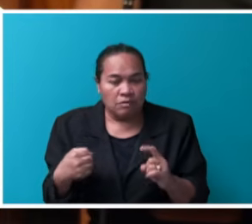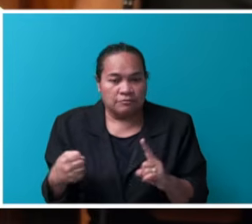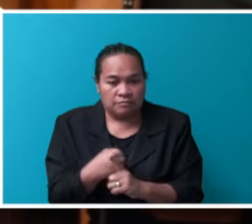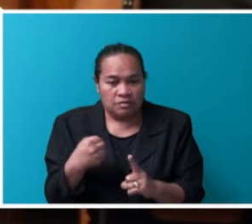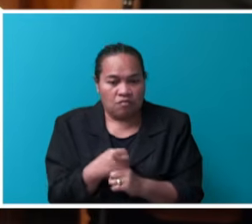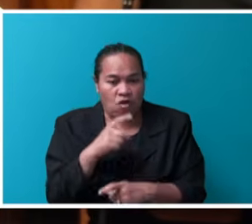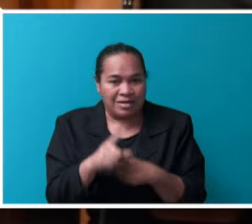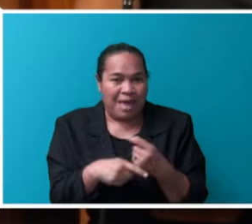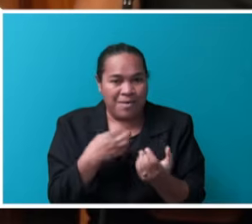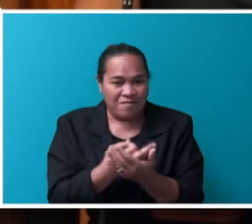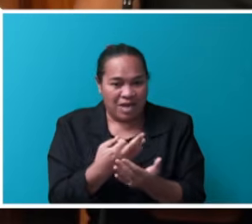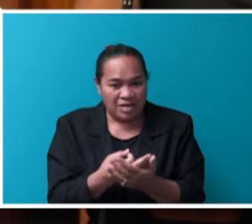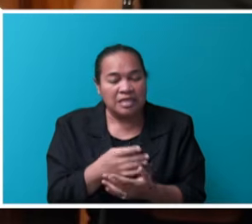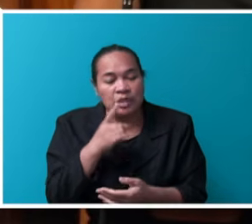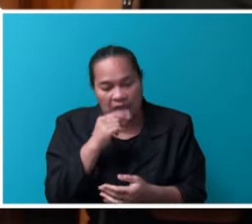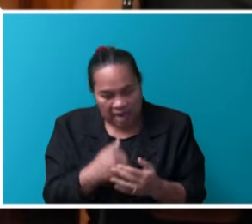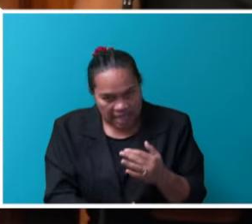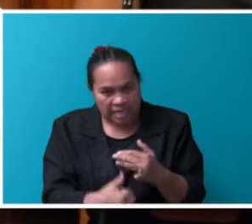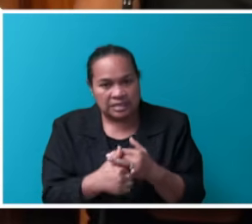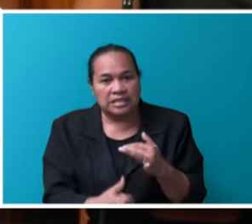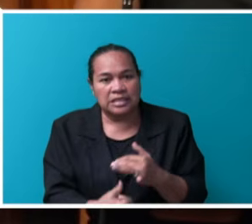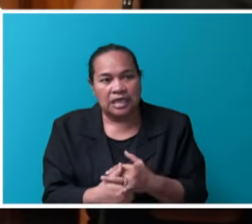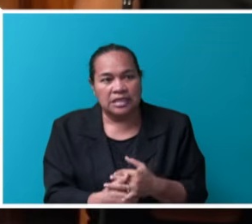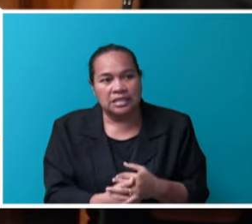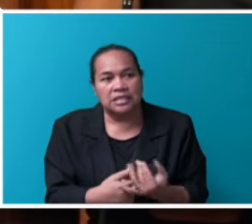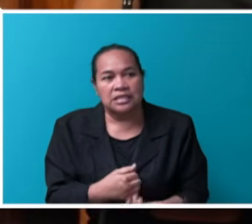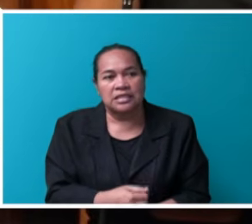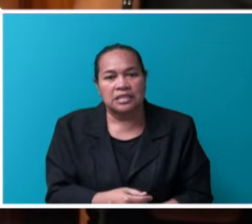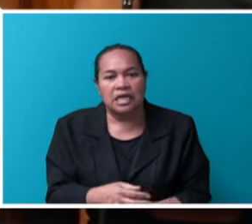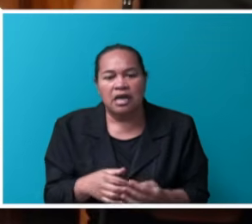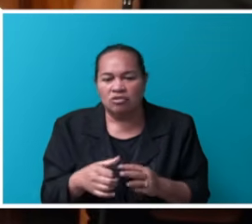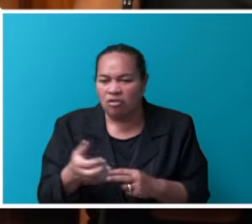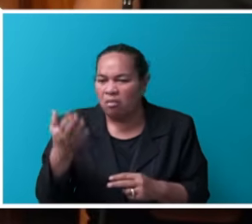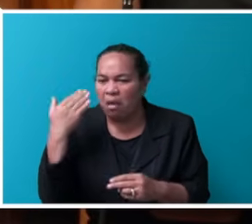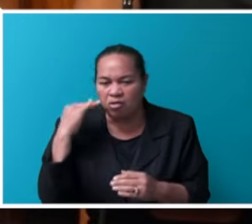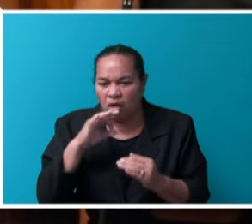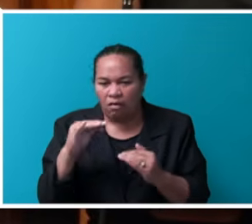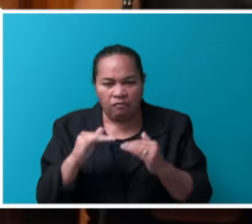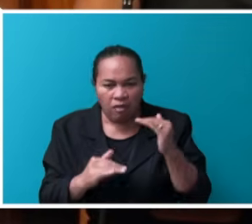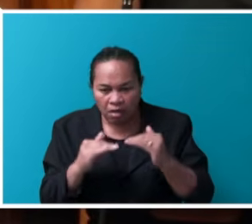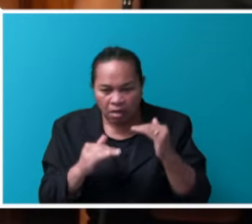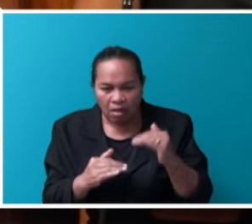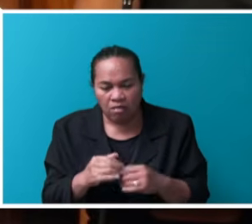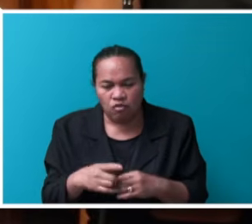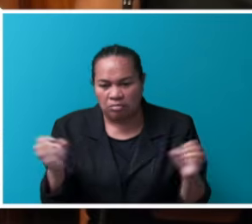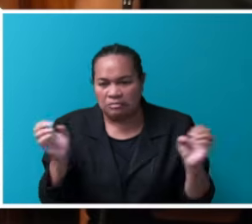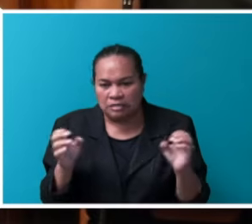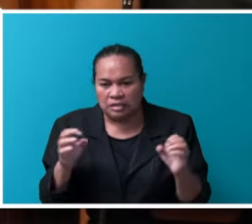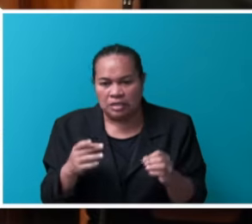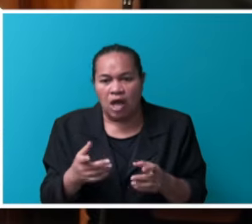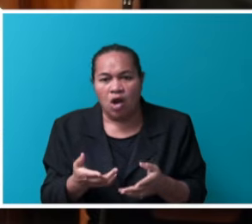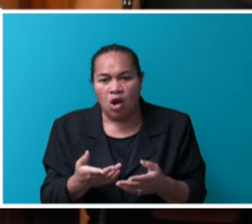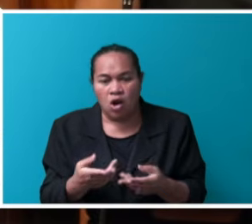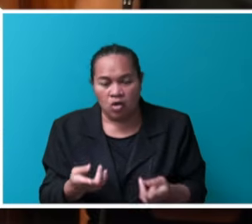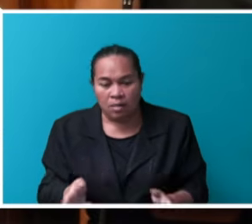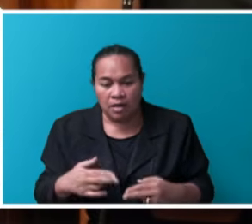which is affordable, easy to access, and takes into consideration past injustice through urgent operationalization of the Loss